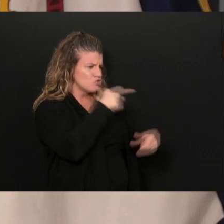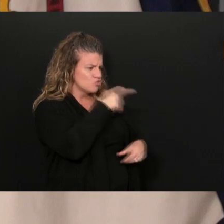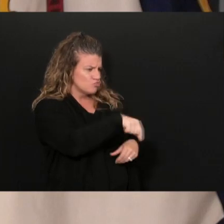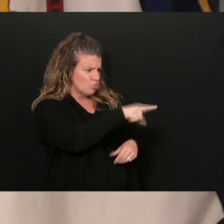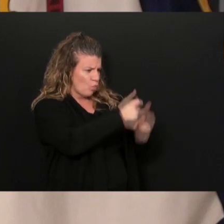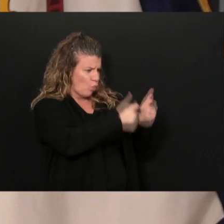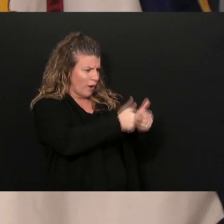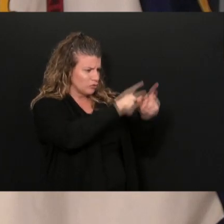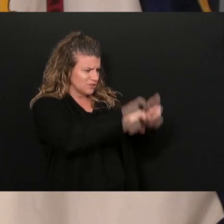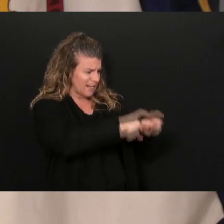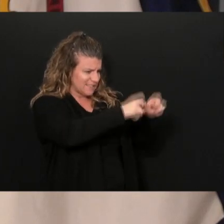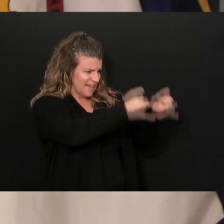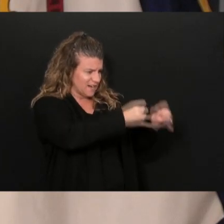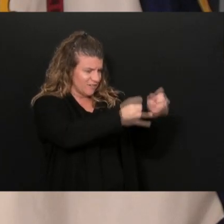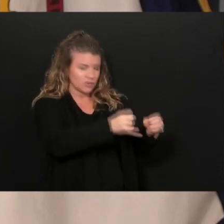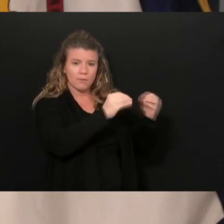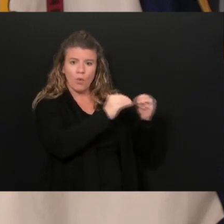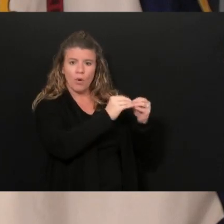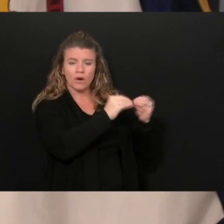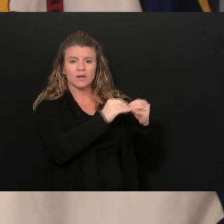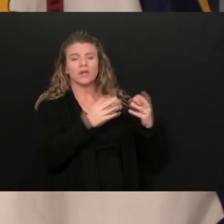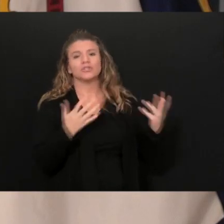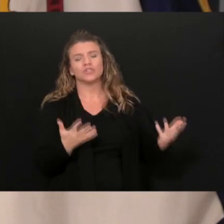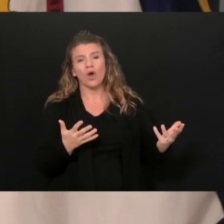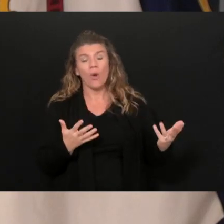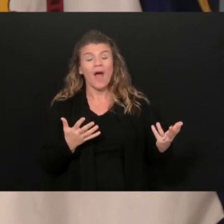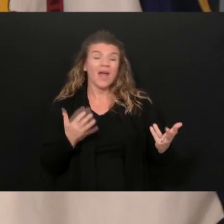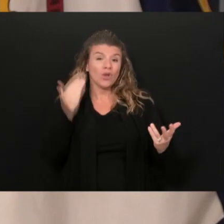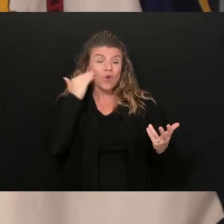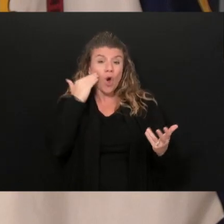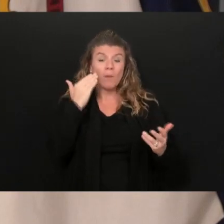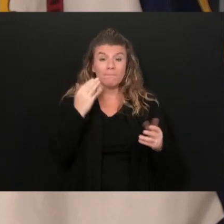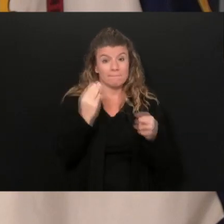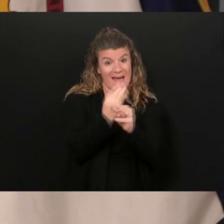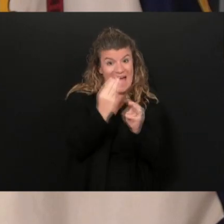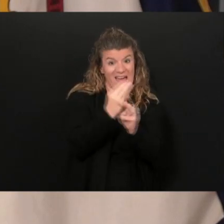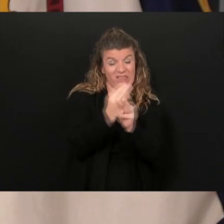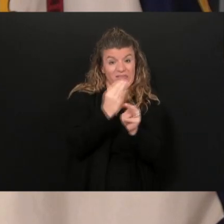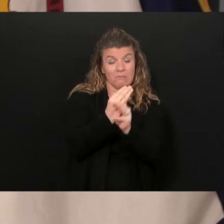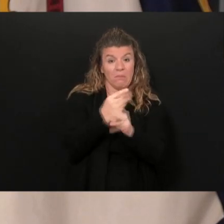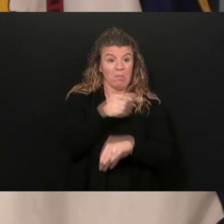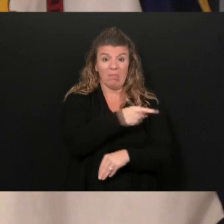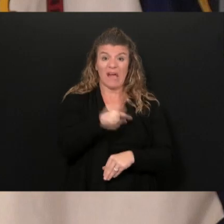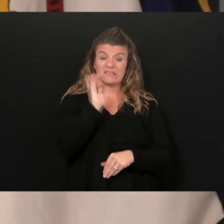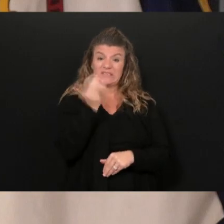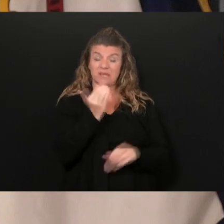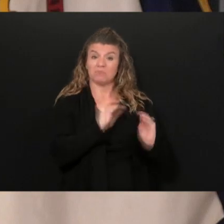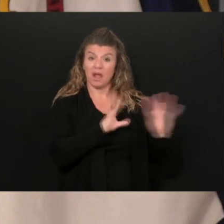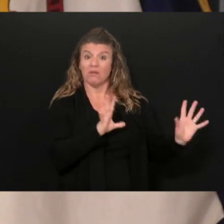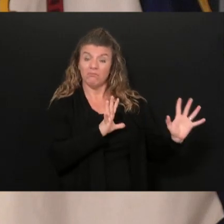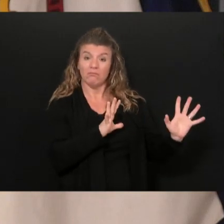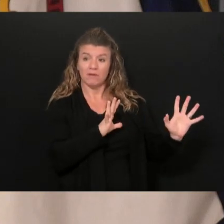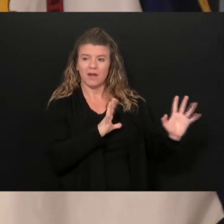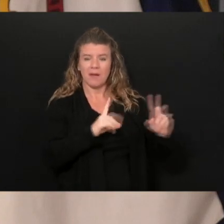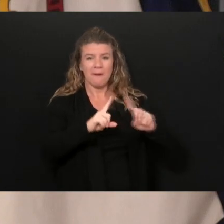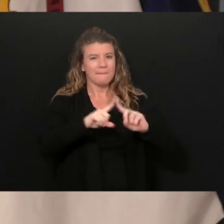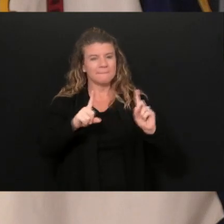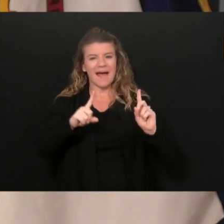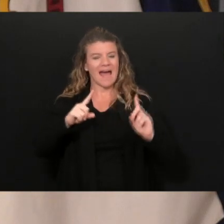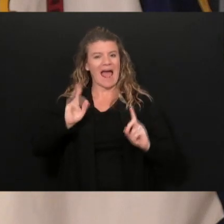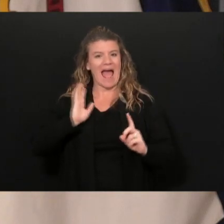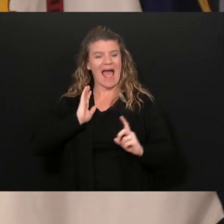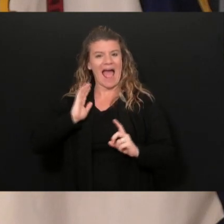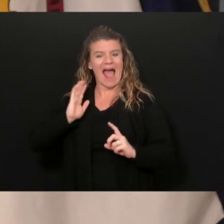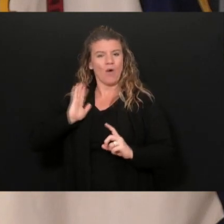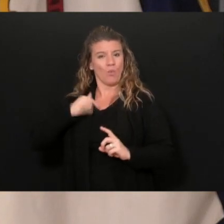one, and test them individually. So you know, mathematically it makes some sense. But I think we're